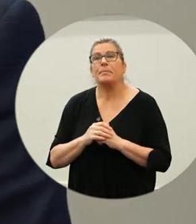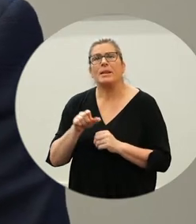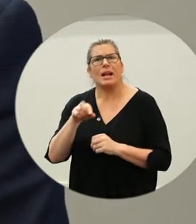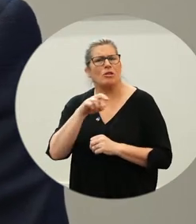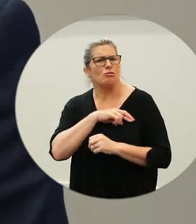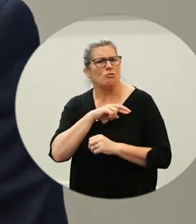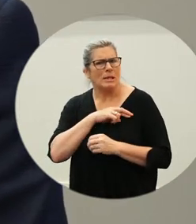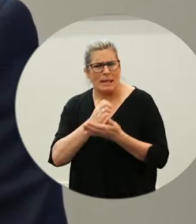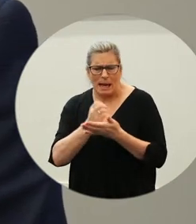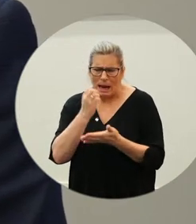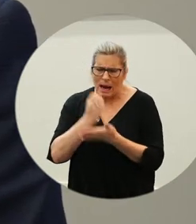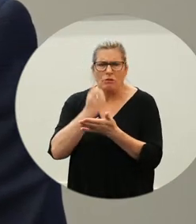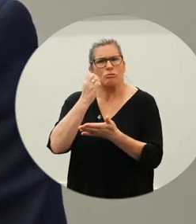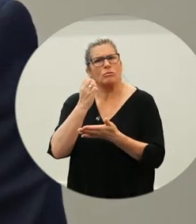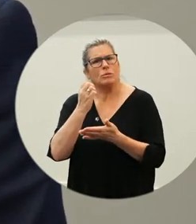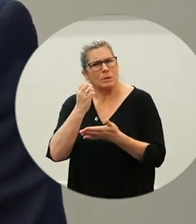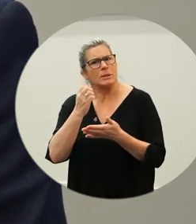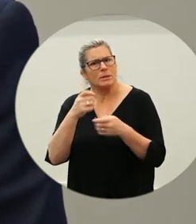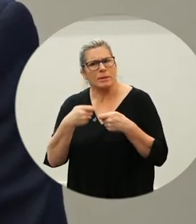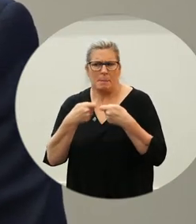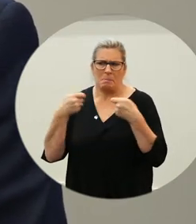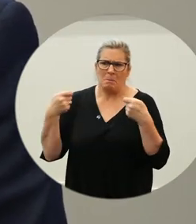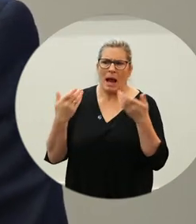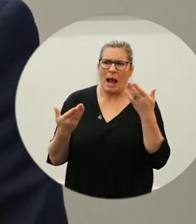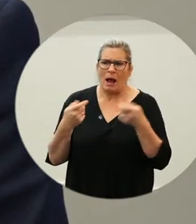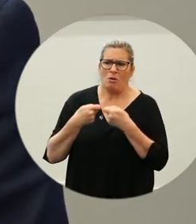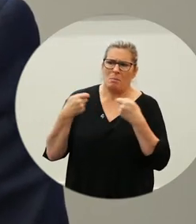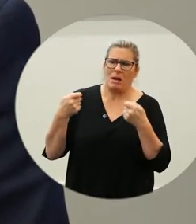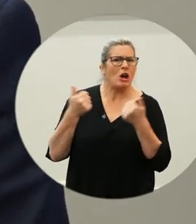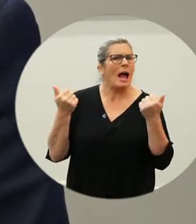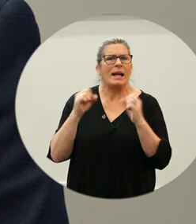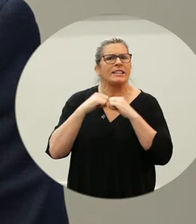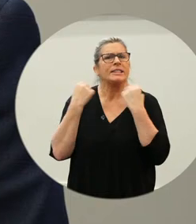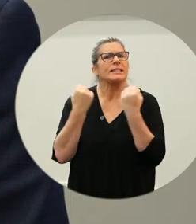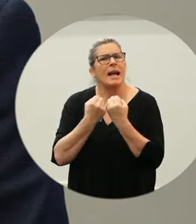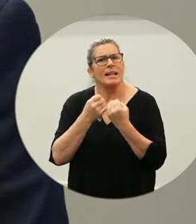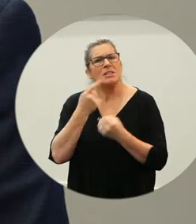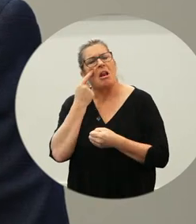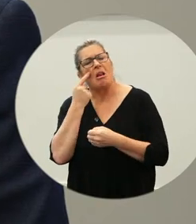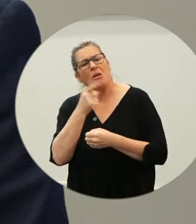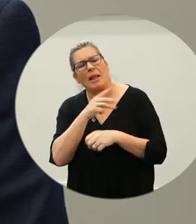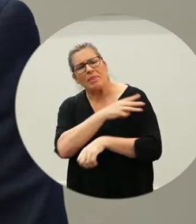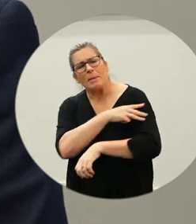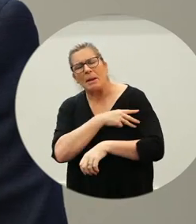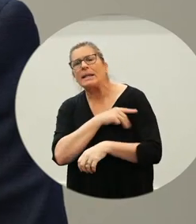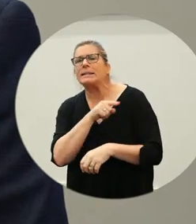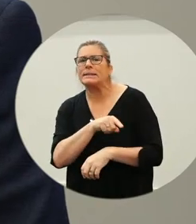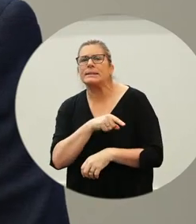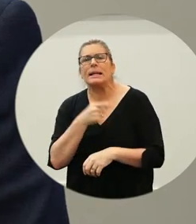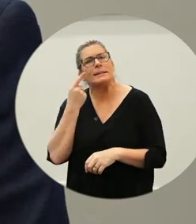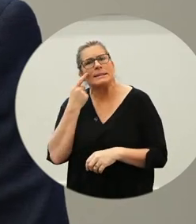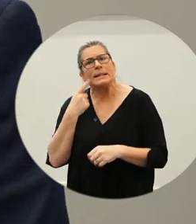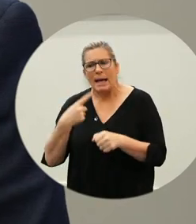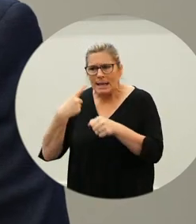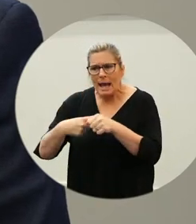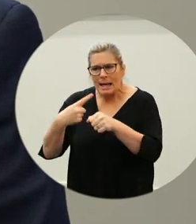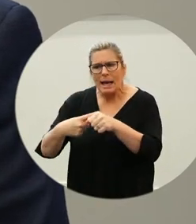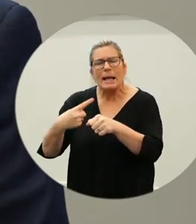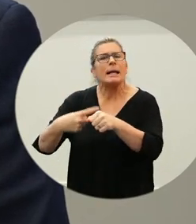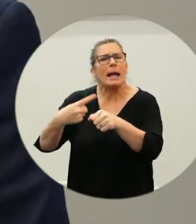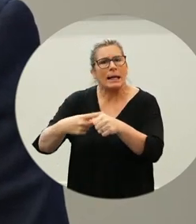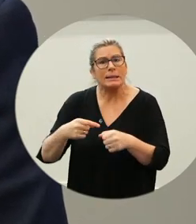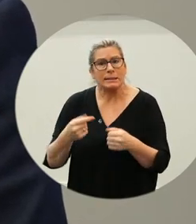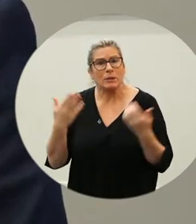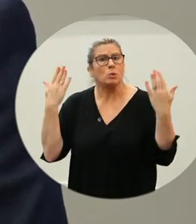it is a really accurate litmus test of any society. And you see it time and again. It's illustrated